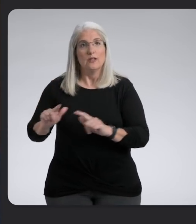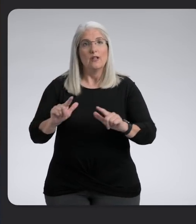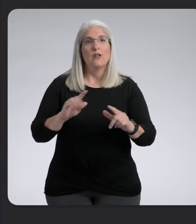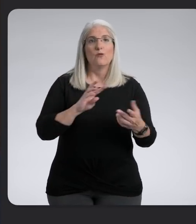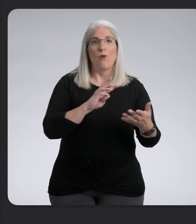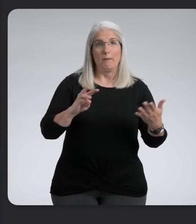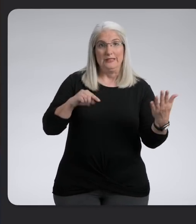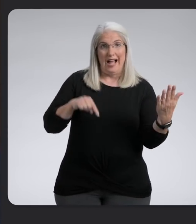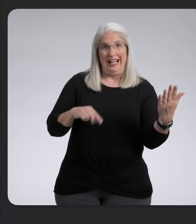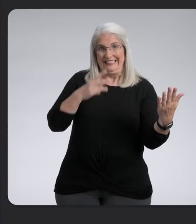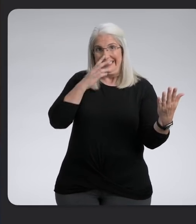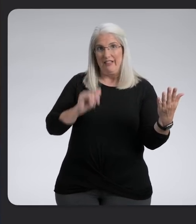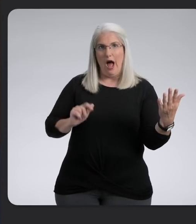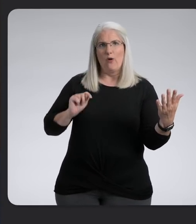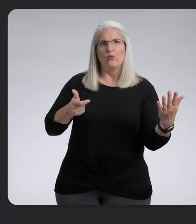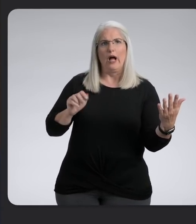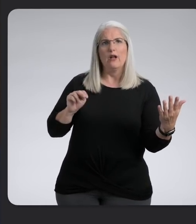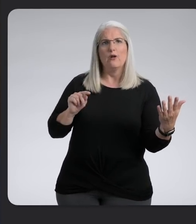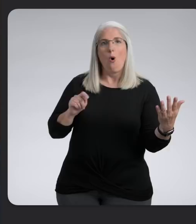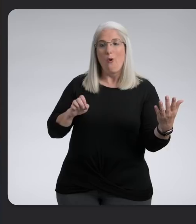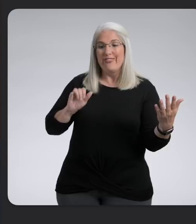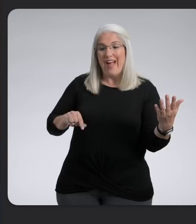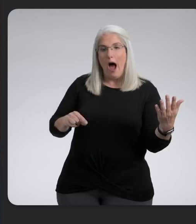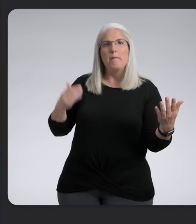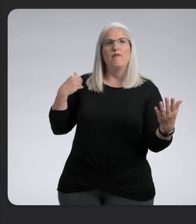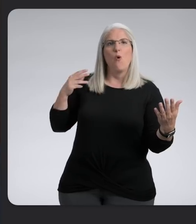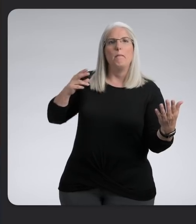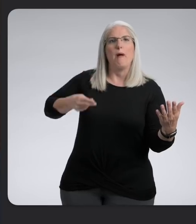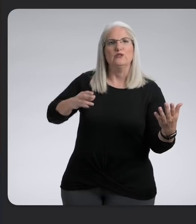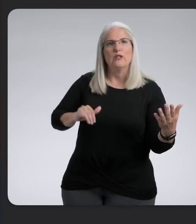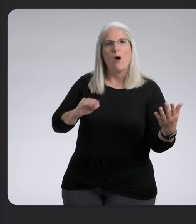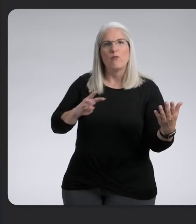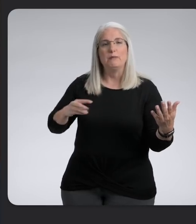get back to my quick note containing any useful information I found.